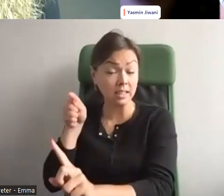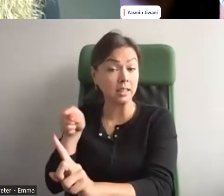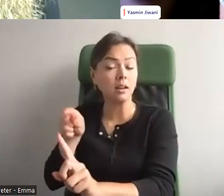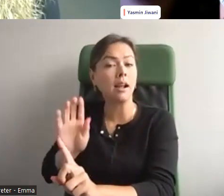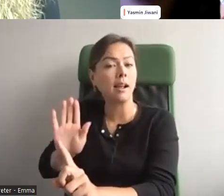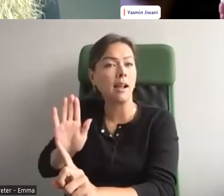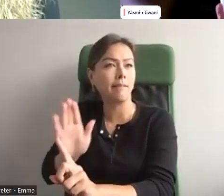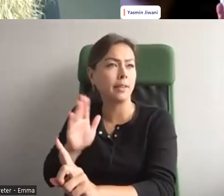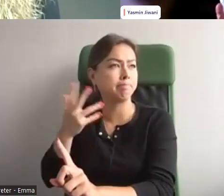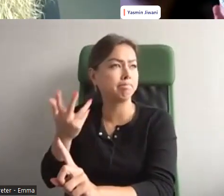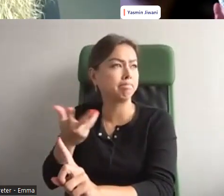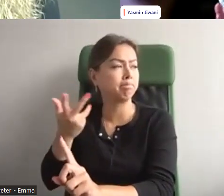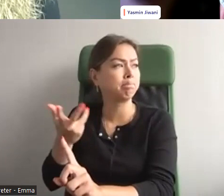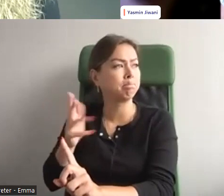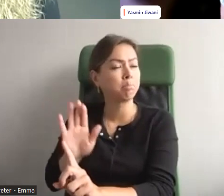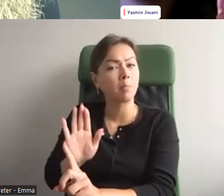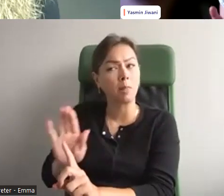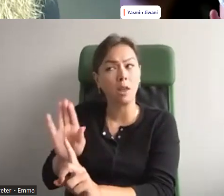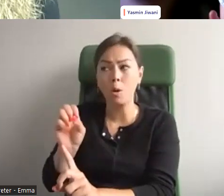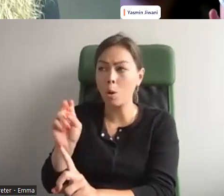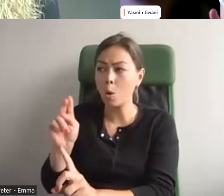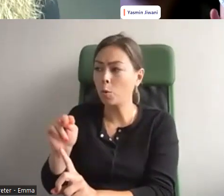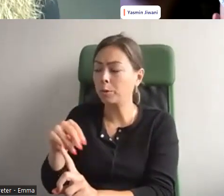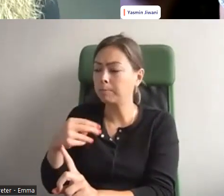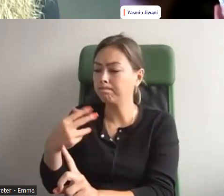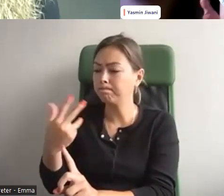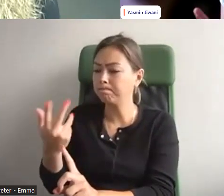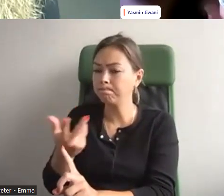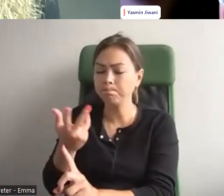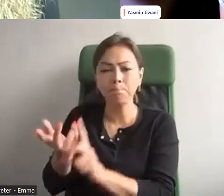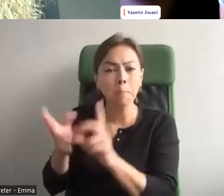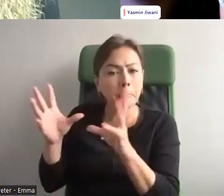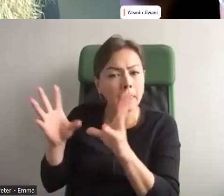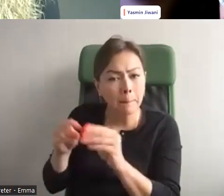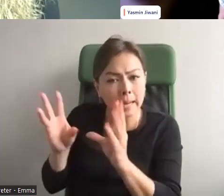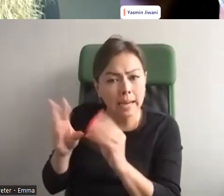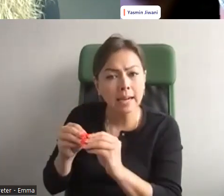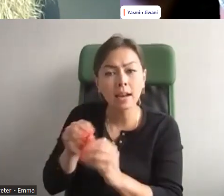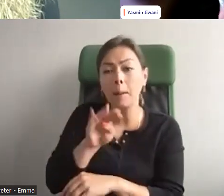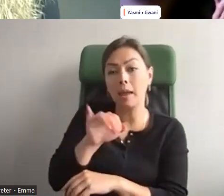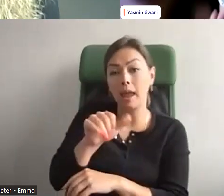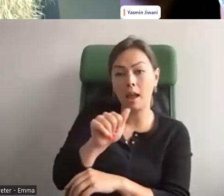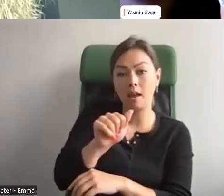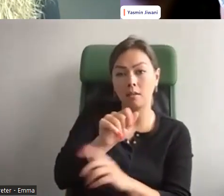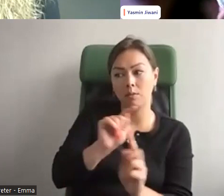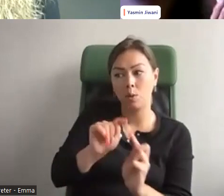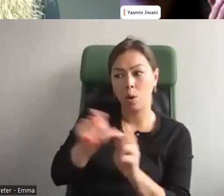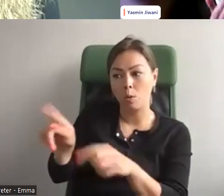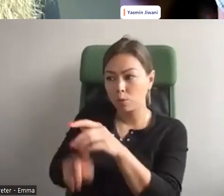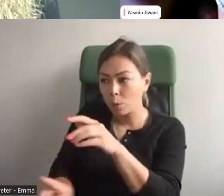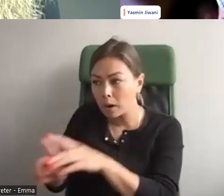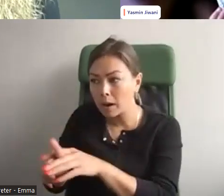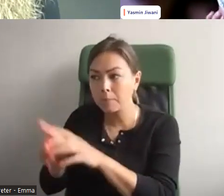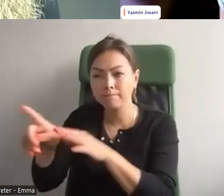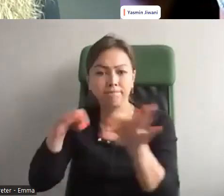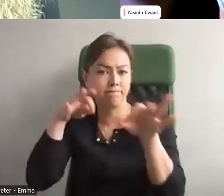like, they'll have their meetings where the media are present, and that's where they lay out, okay, this